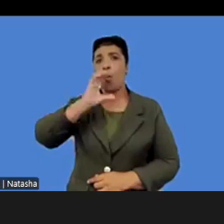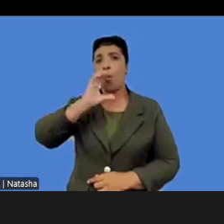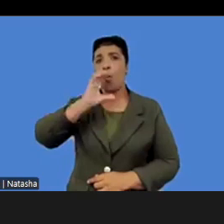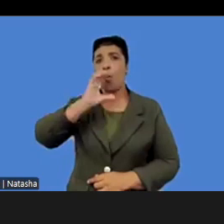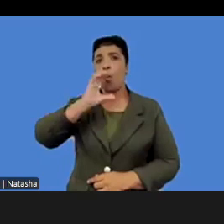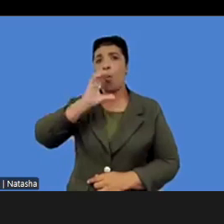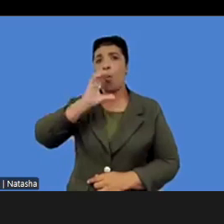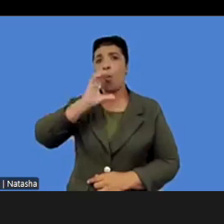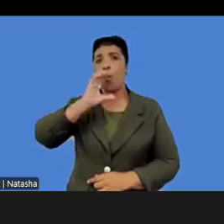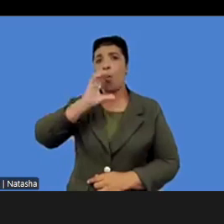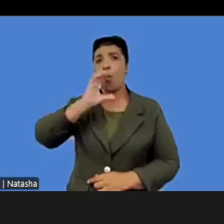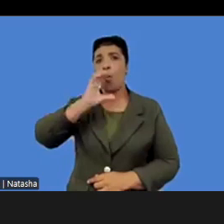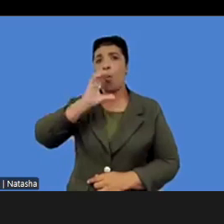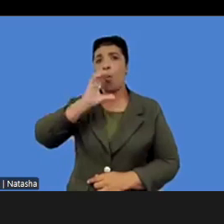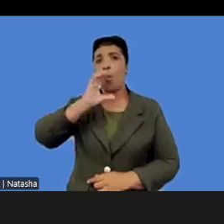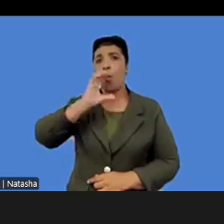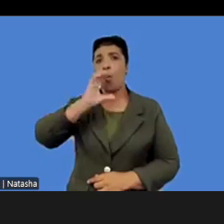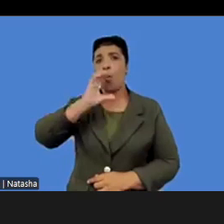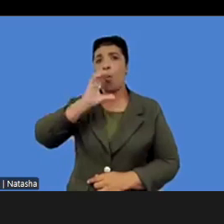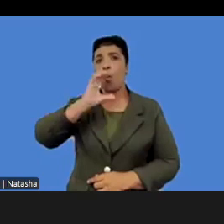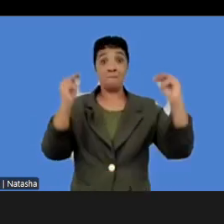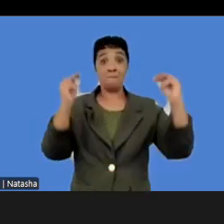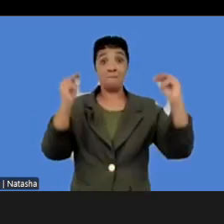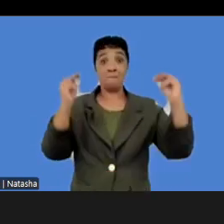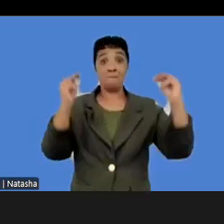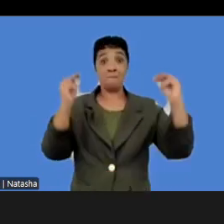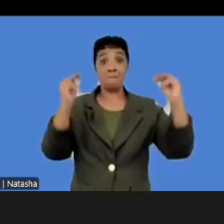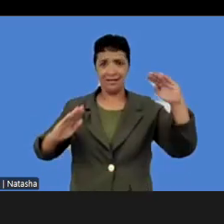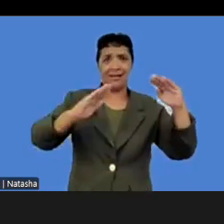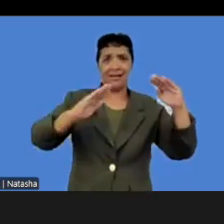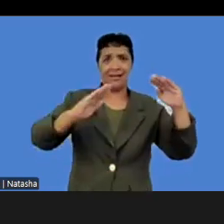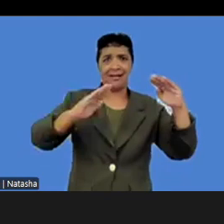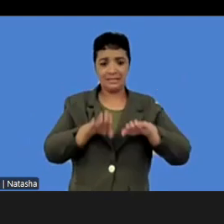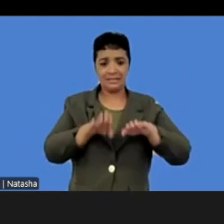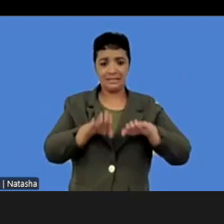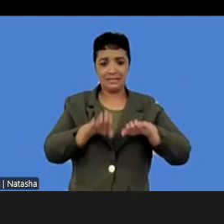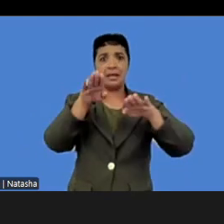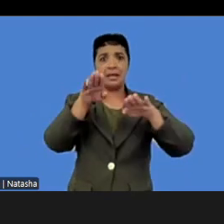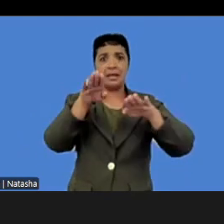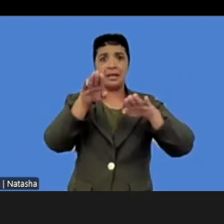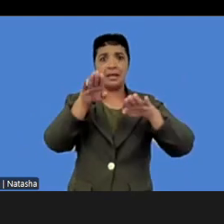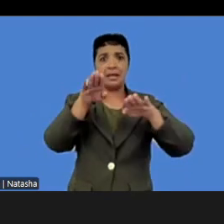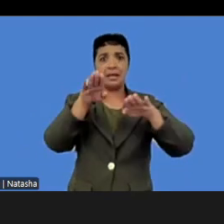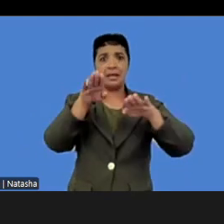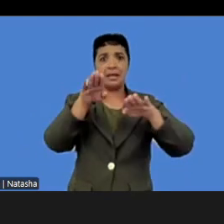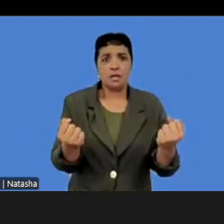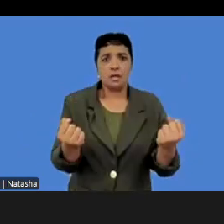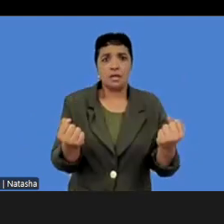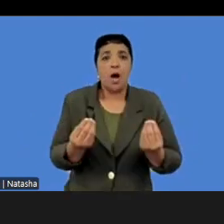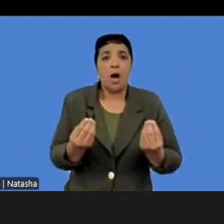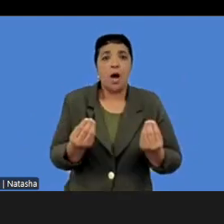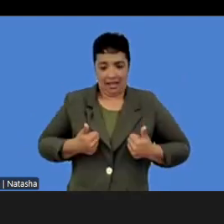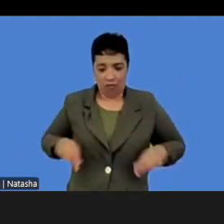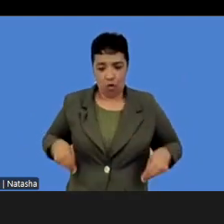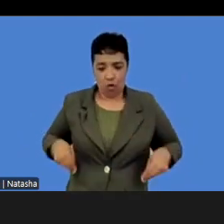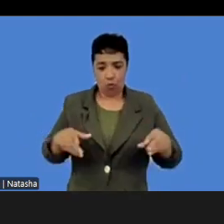Some NGO that was on top of a mountain with steps in the NGO, making them being unable to